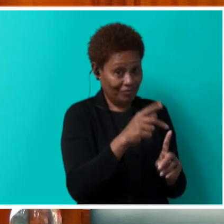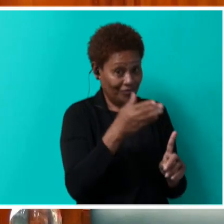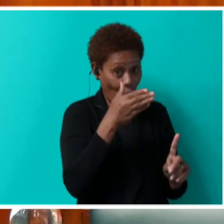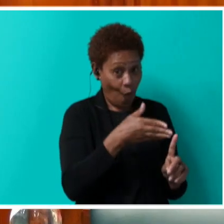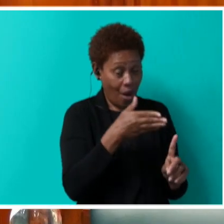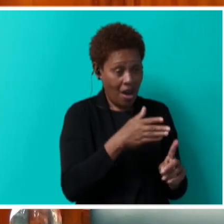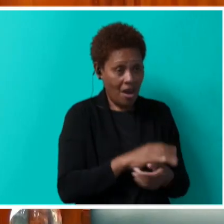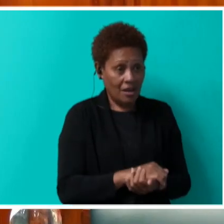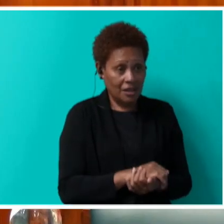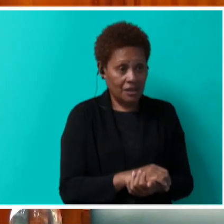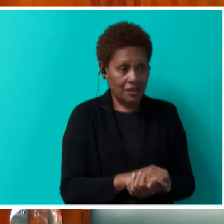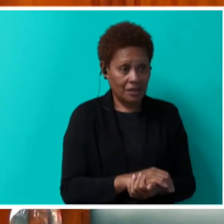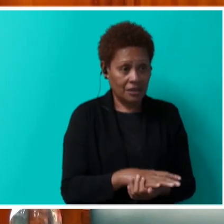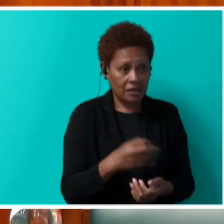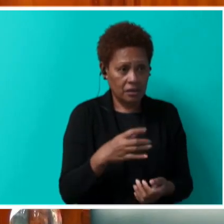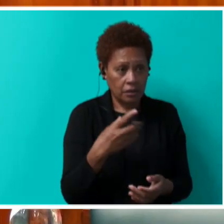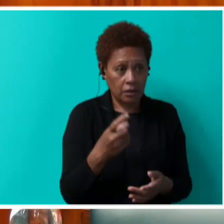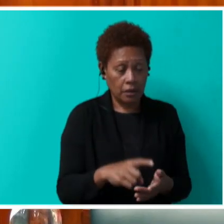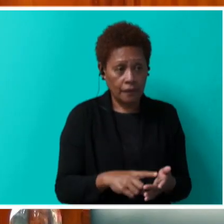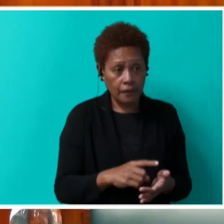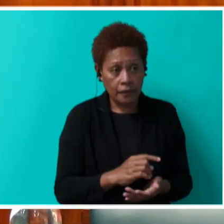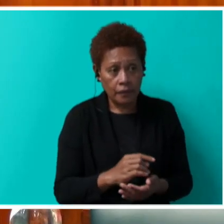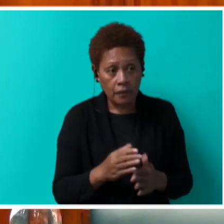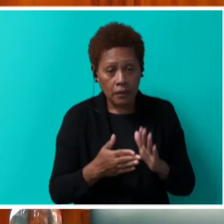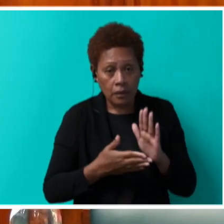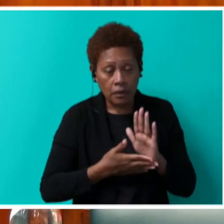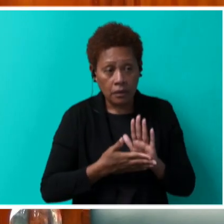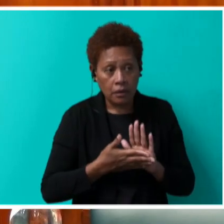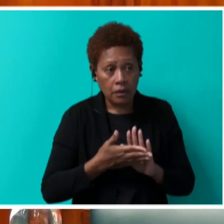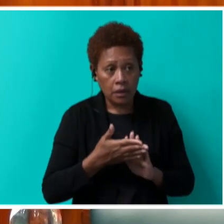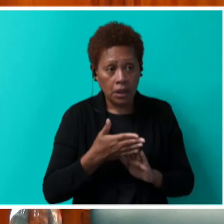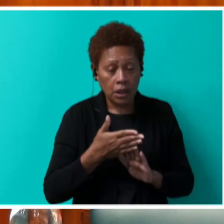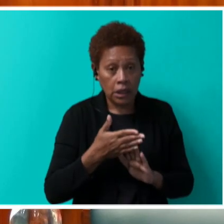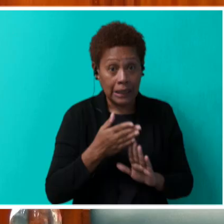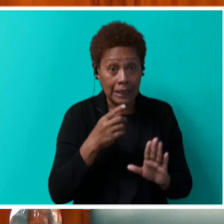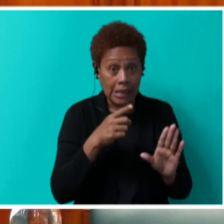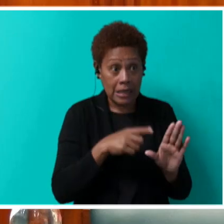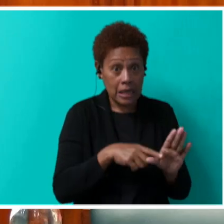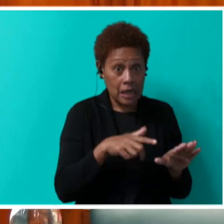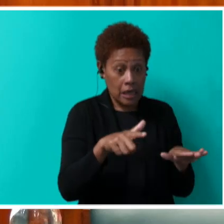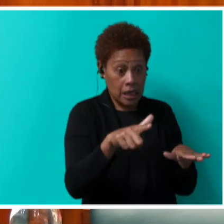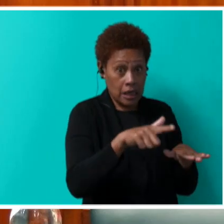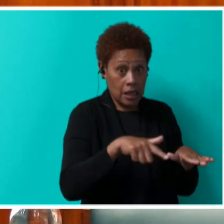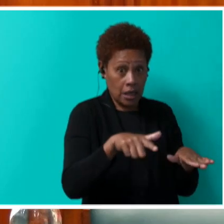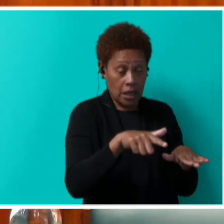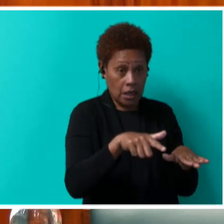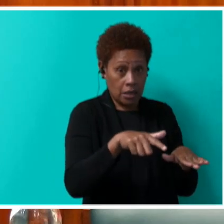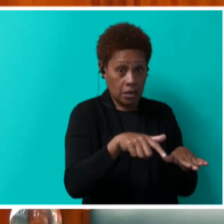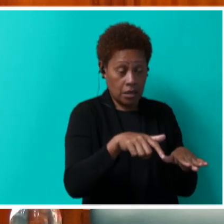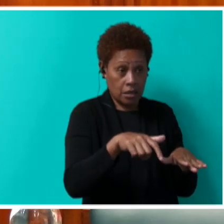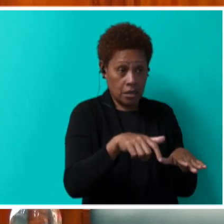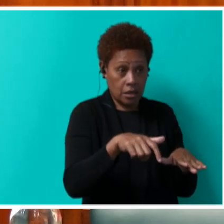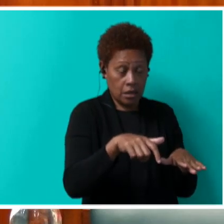division is scaling up the propagation of high-yield planting material, while the land resources development